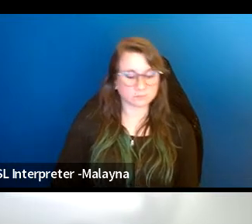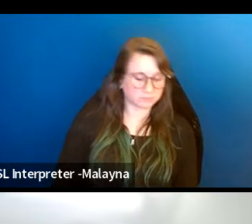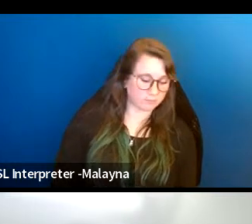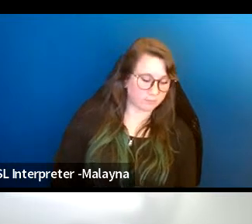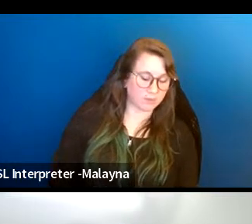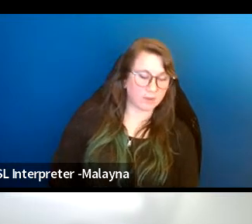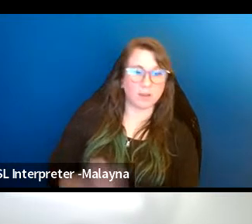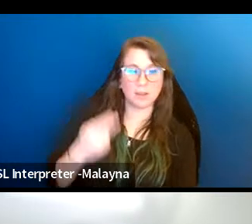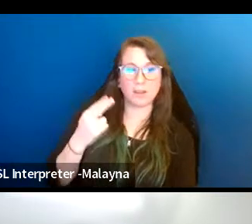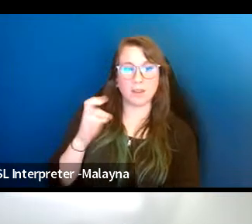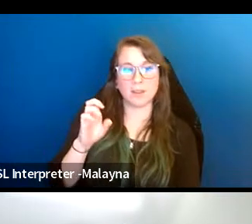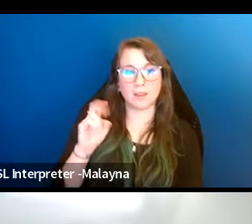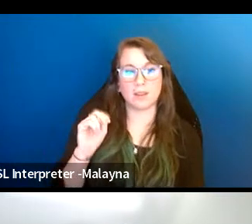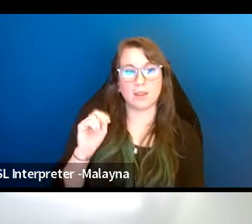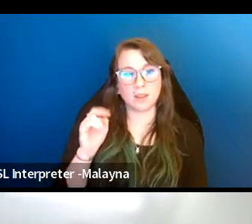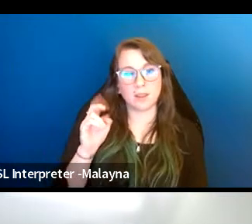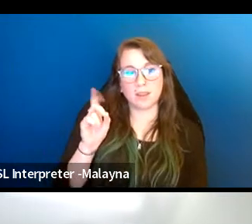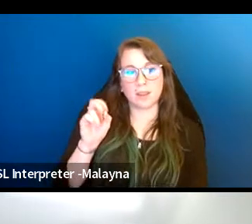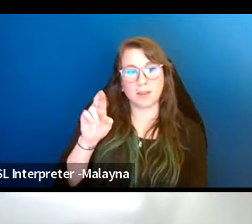Commissioner Henderson?